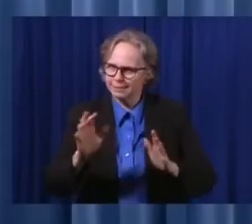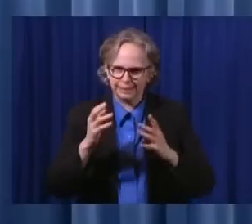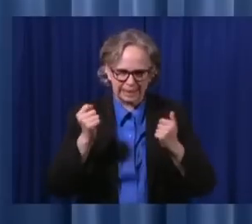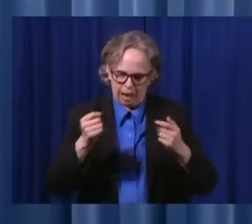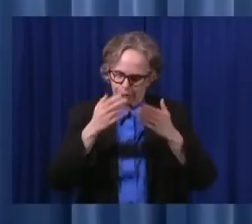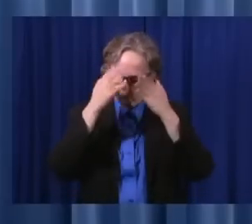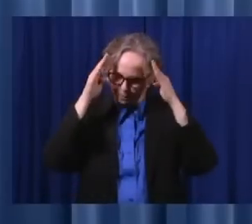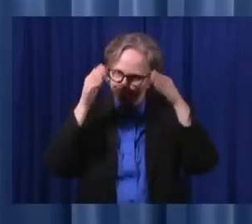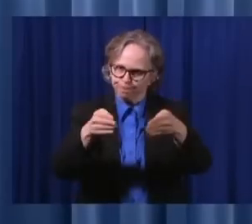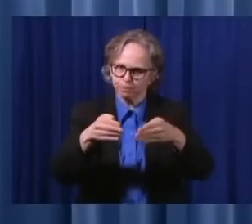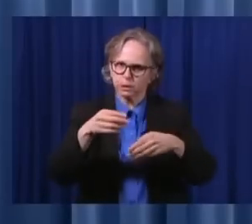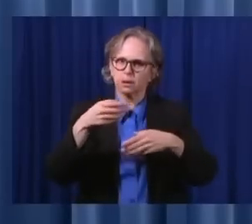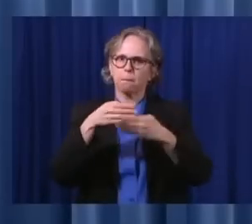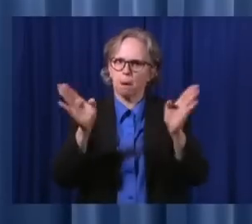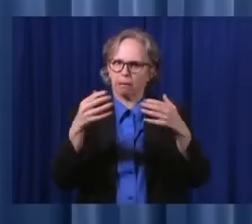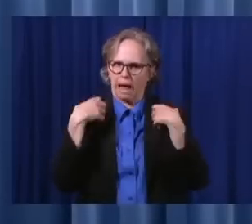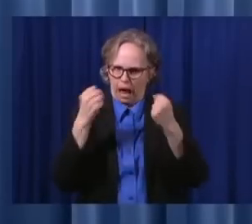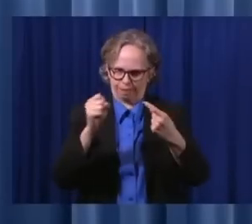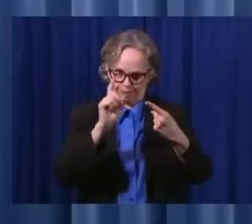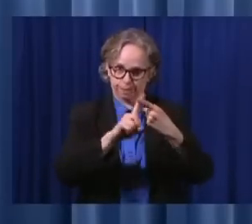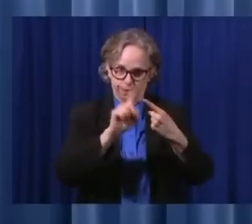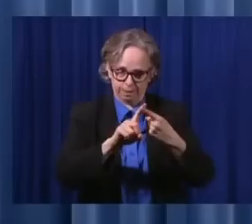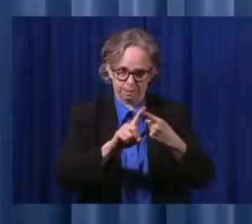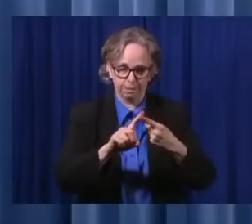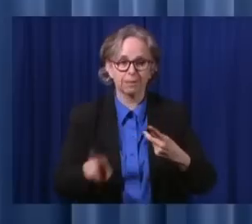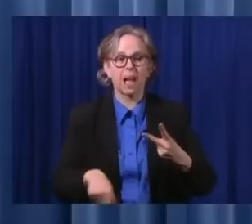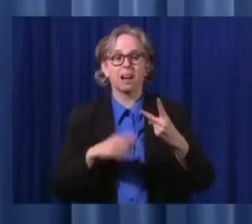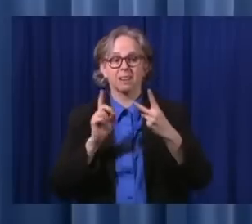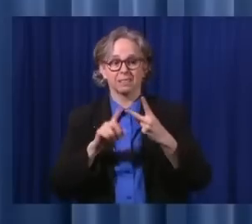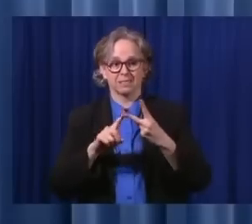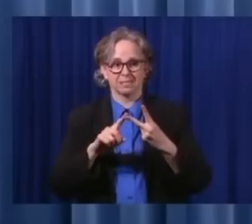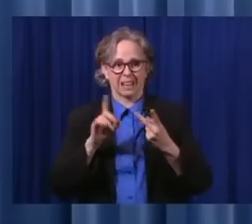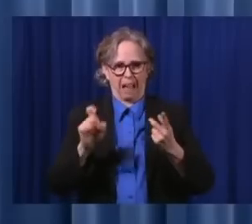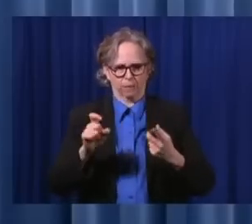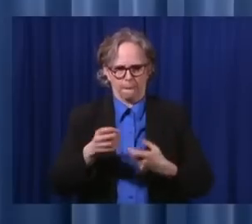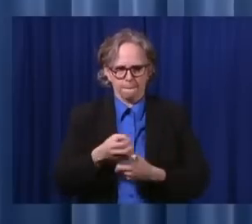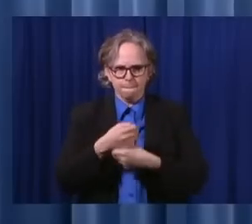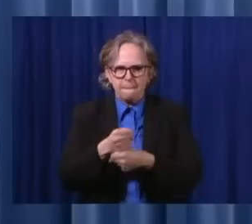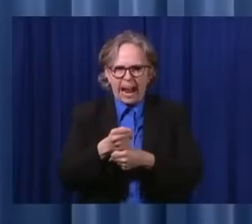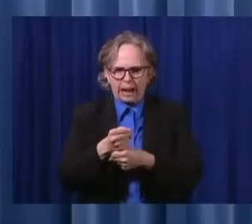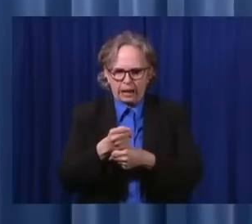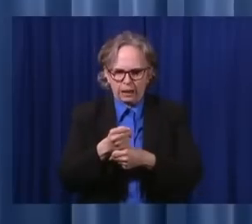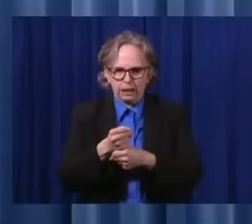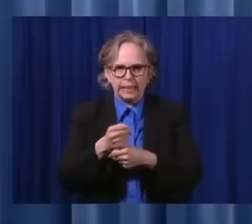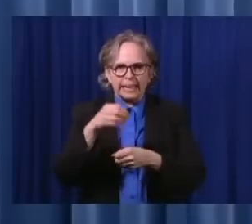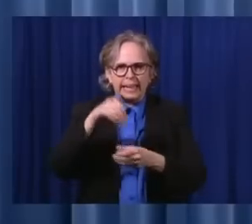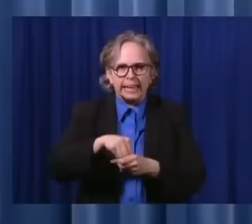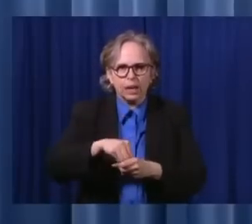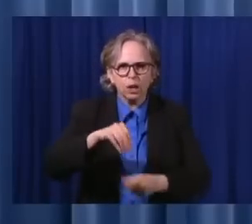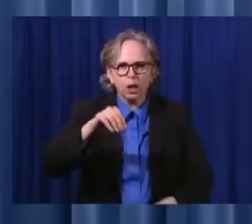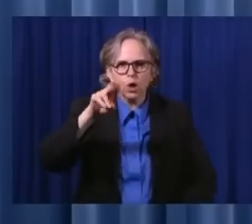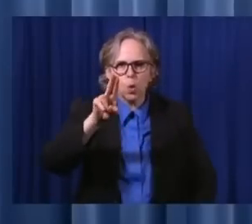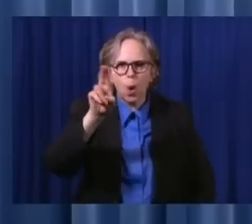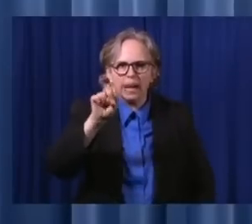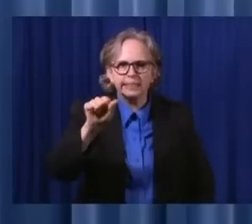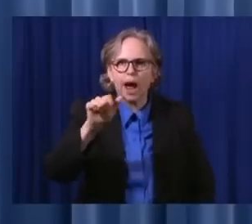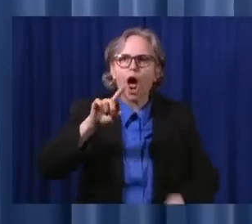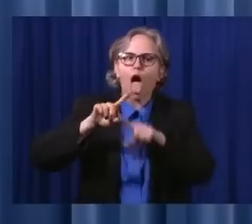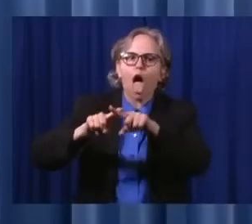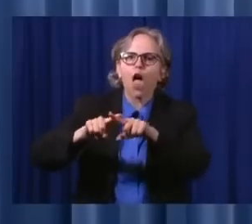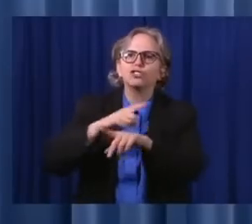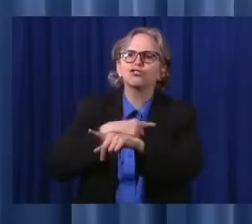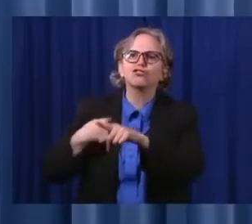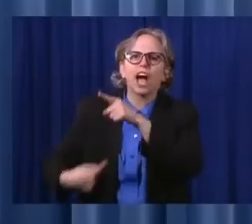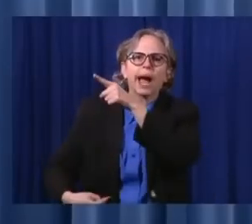thing is, I think what we've learned is we got to make some of this stuff ourselves. We cannot be reliant upon China and